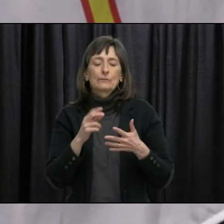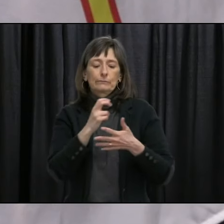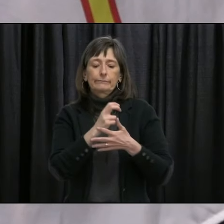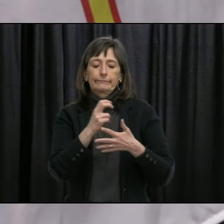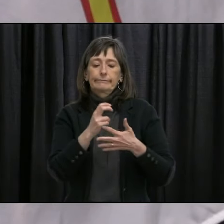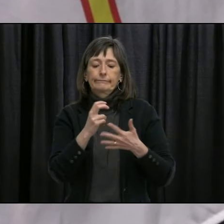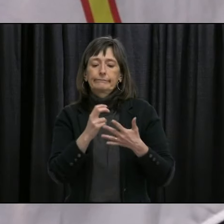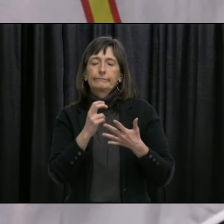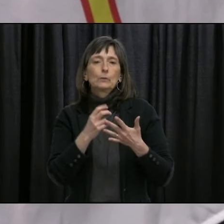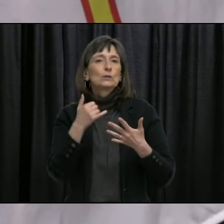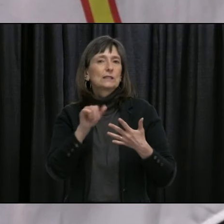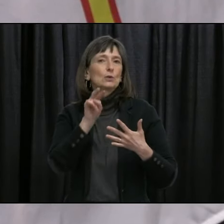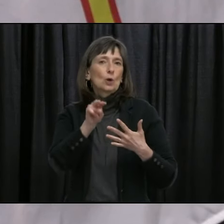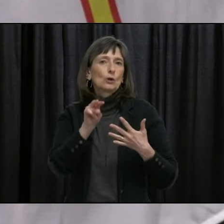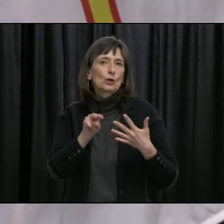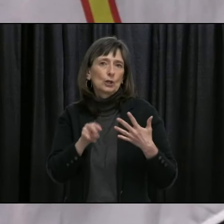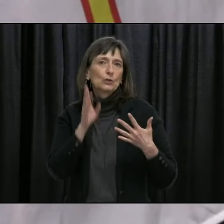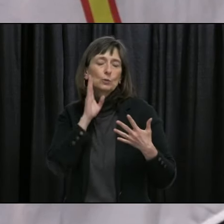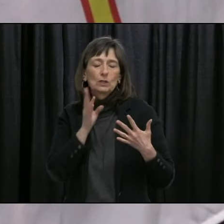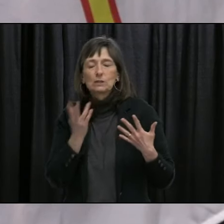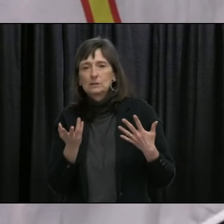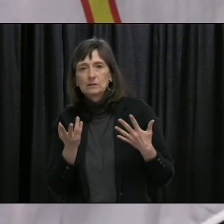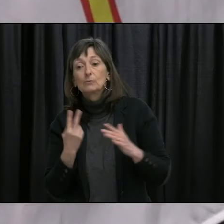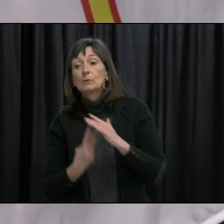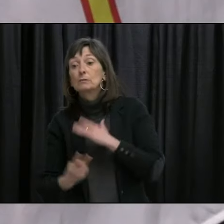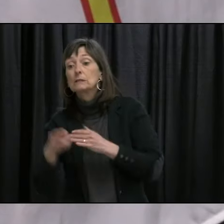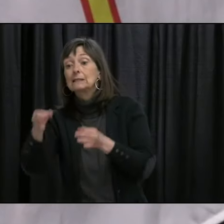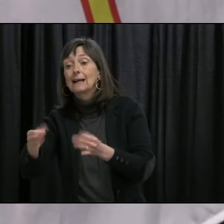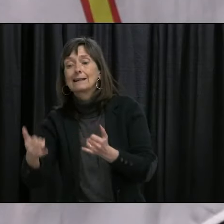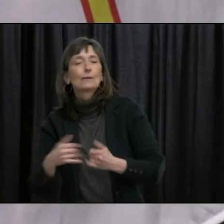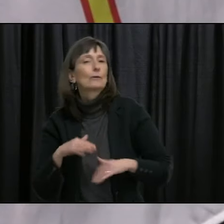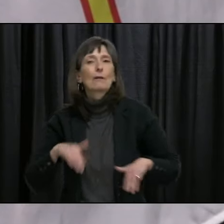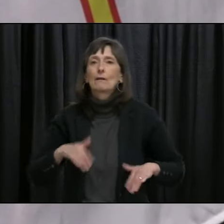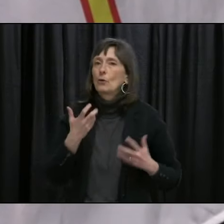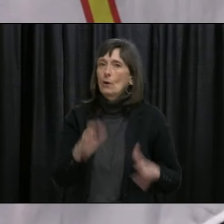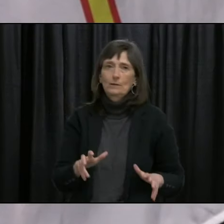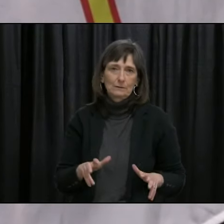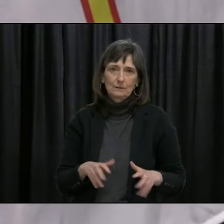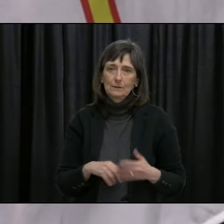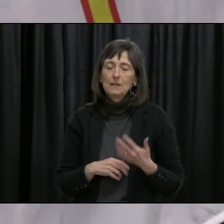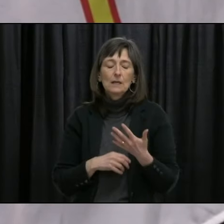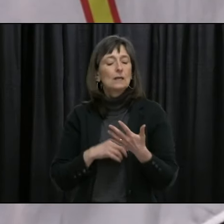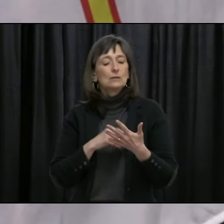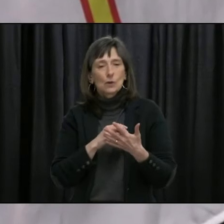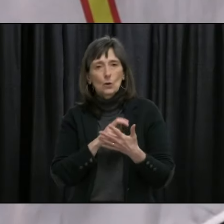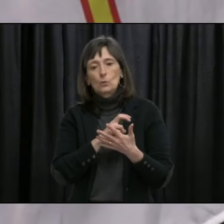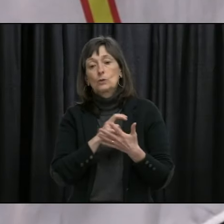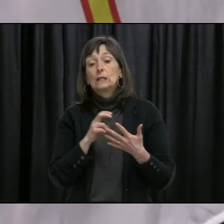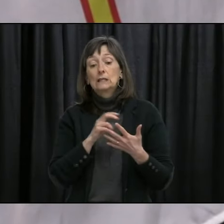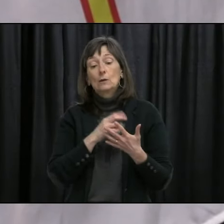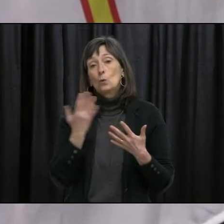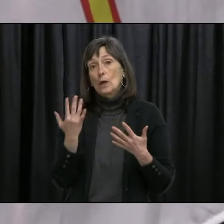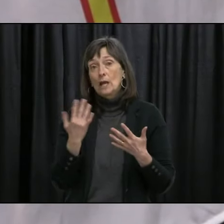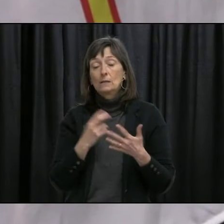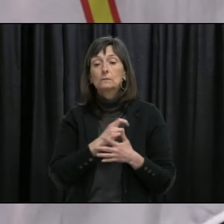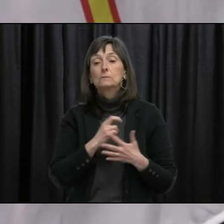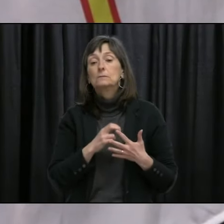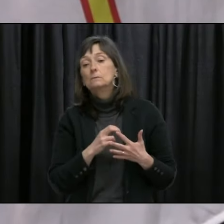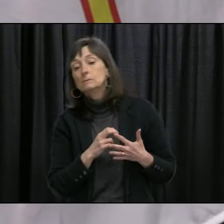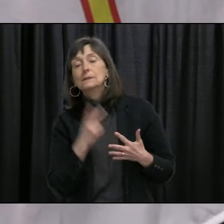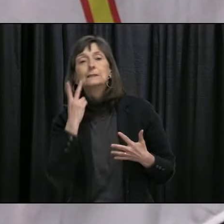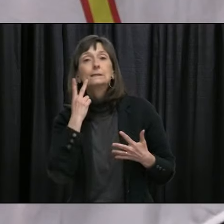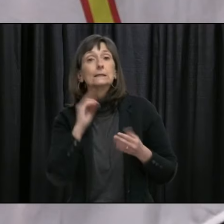levels and make recommendations based on that. So we didn't want to put any information out there that we might then have